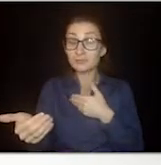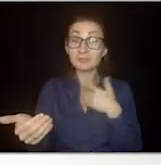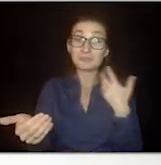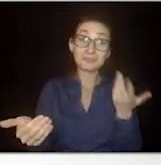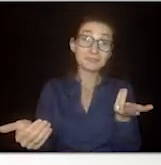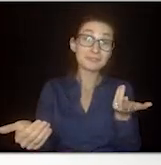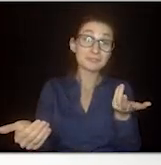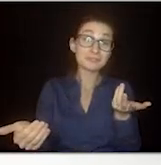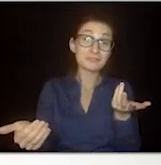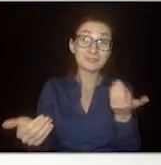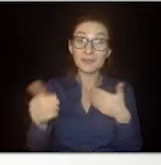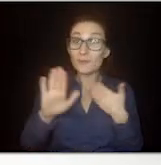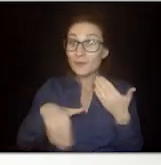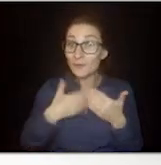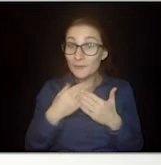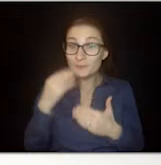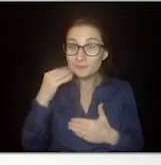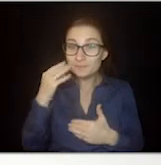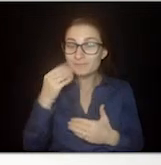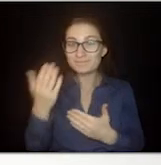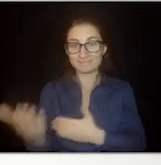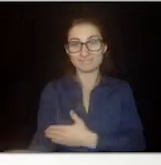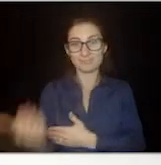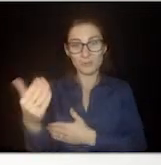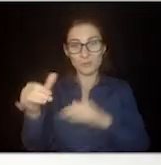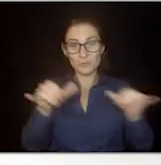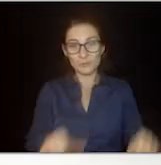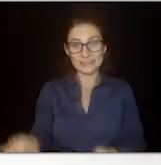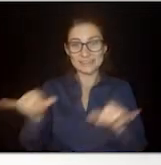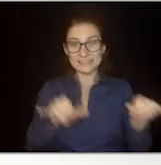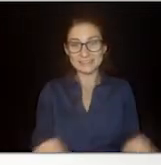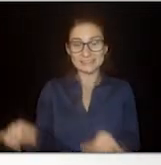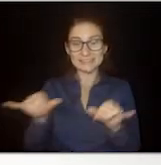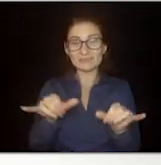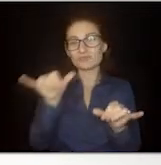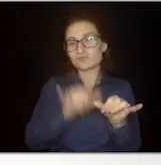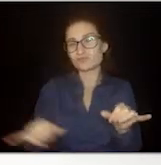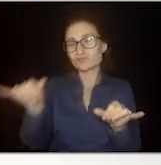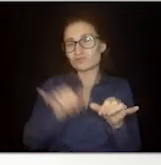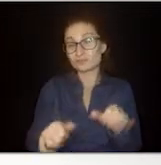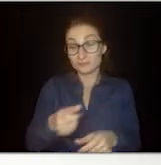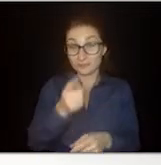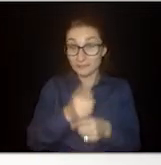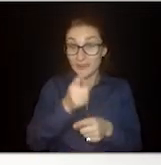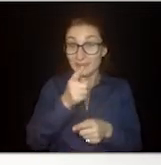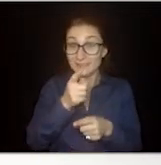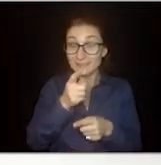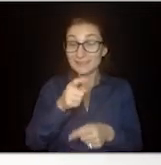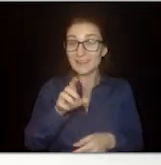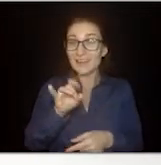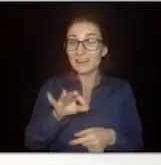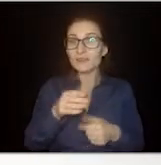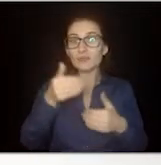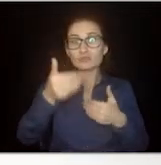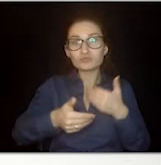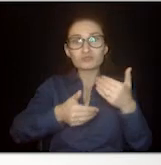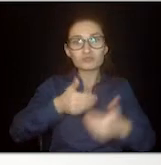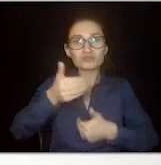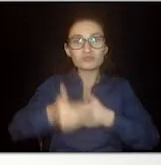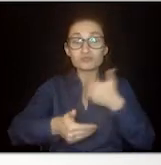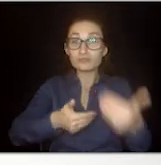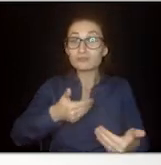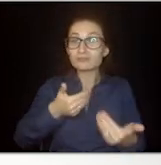it's fairly, once we all have our morning routines, right? And as long as everything goes the way